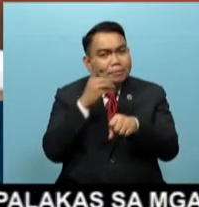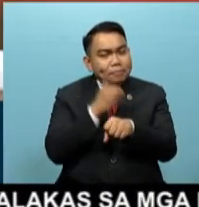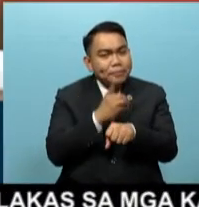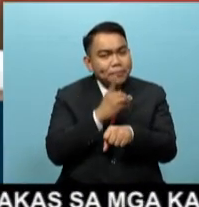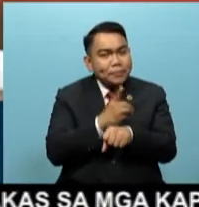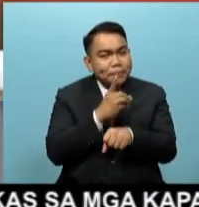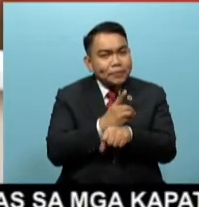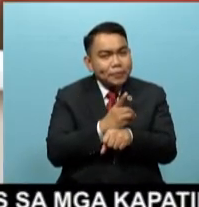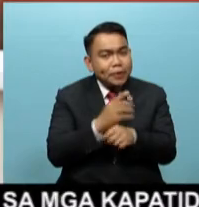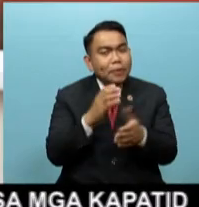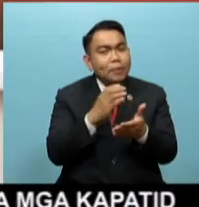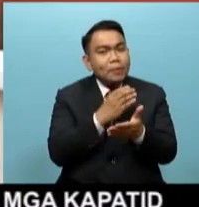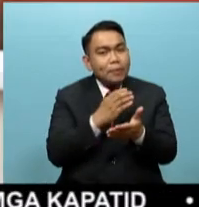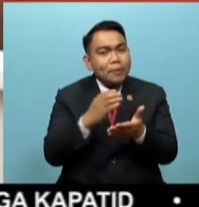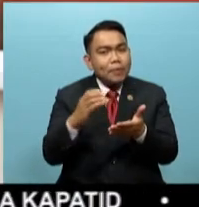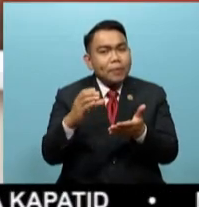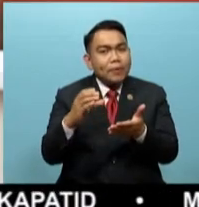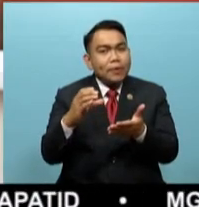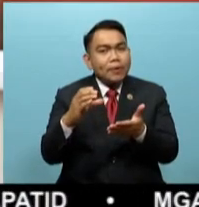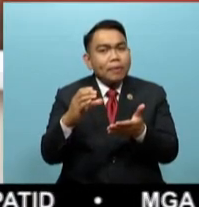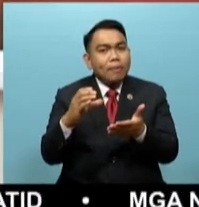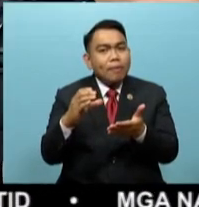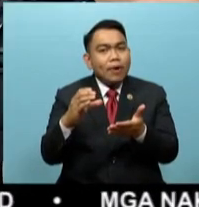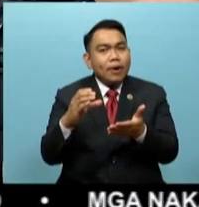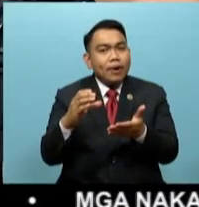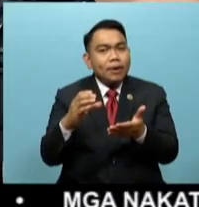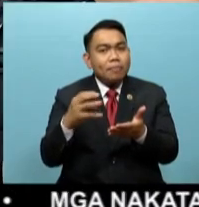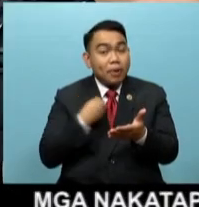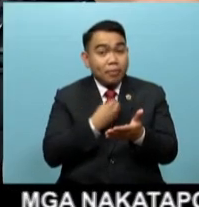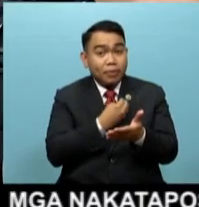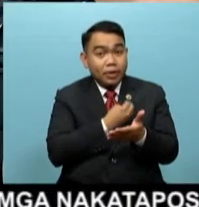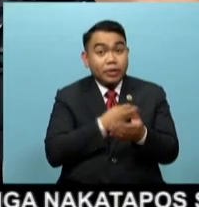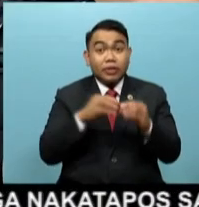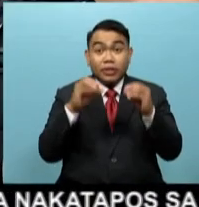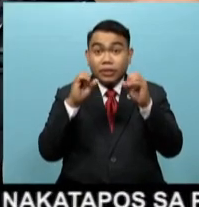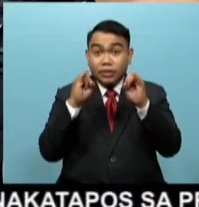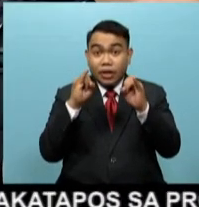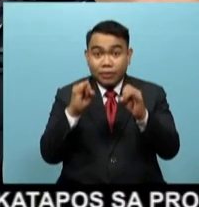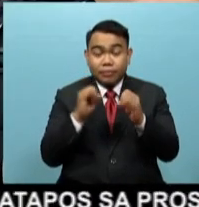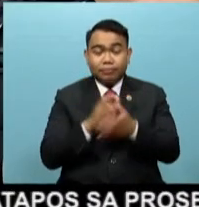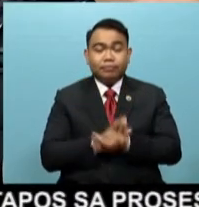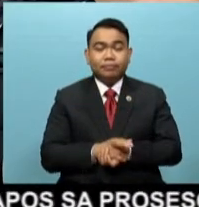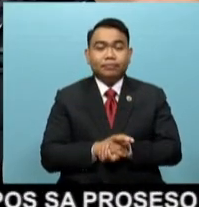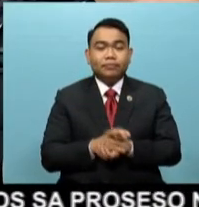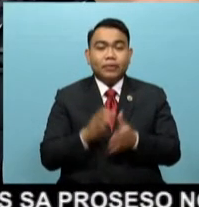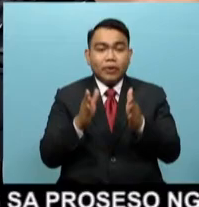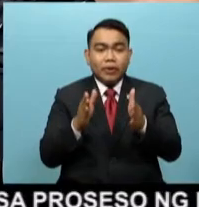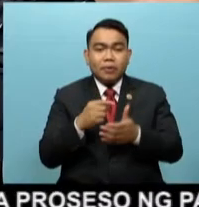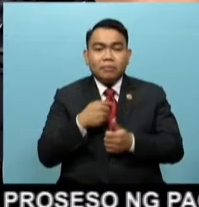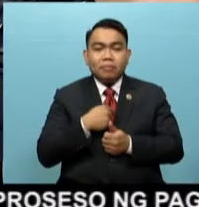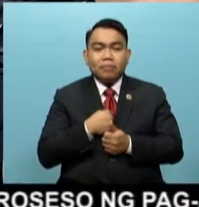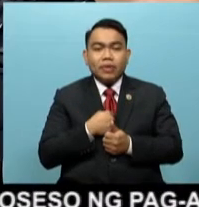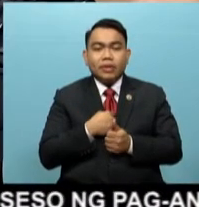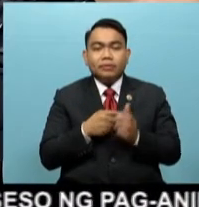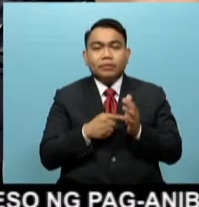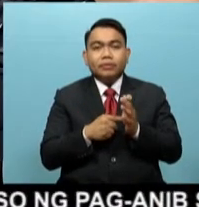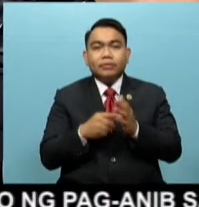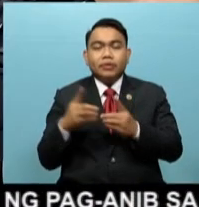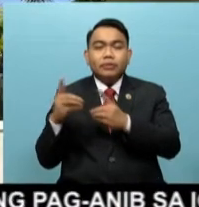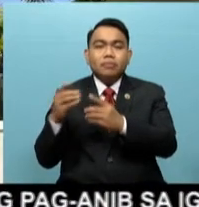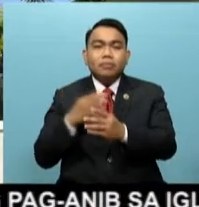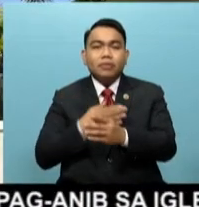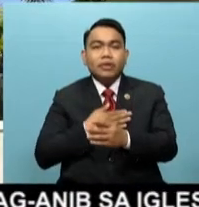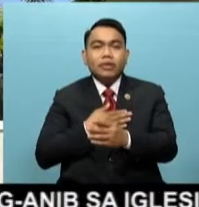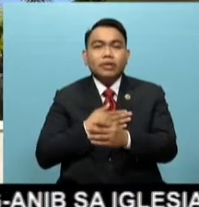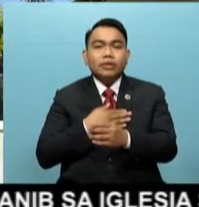a choir hymn teacher, I felt that not only myself, but actually my